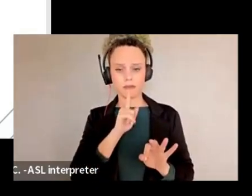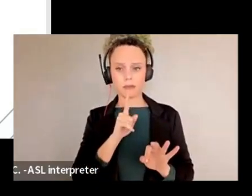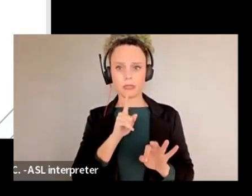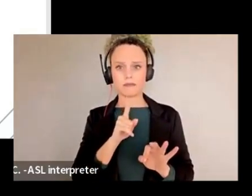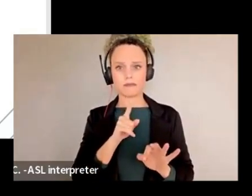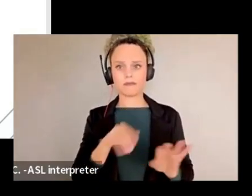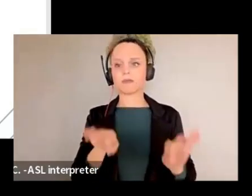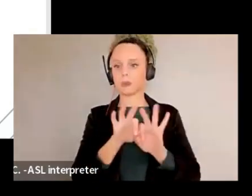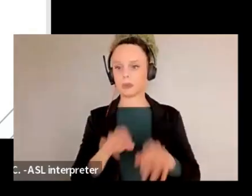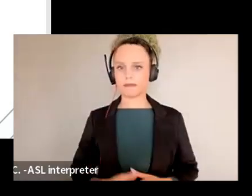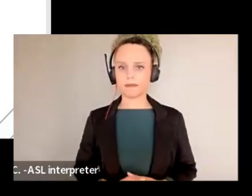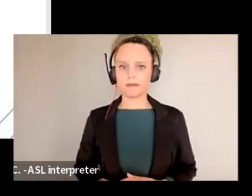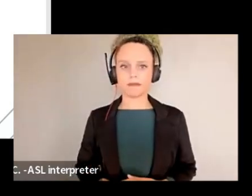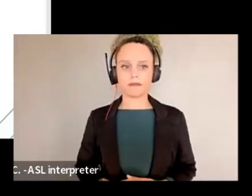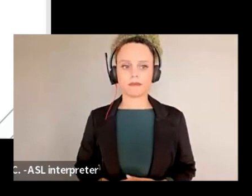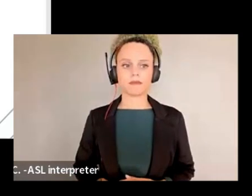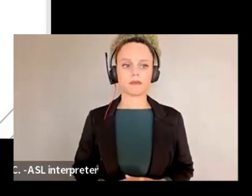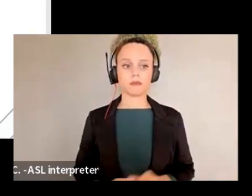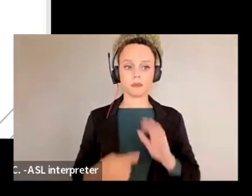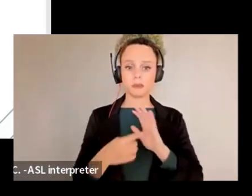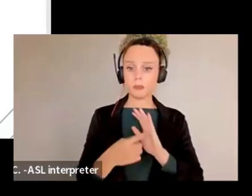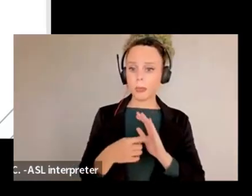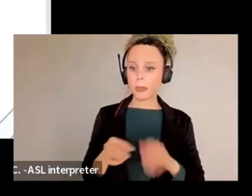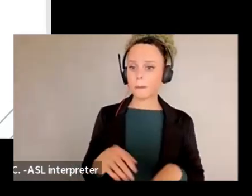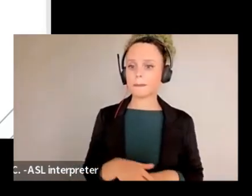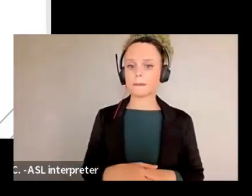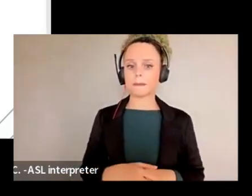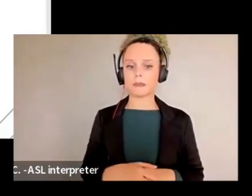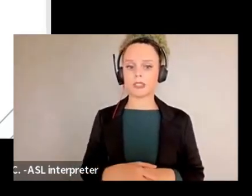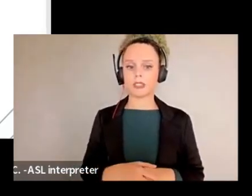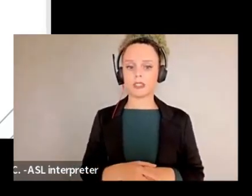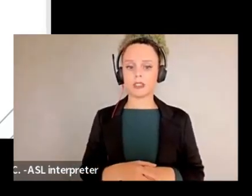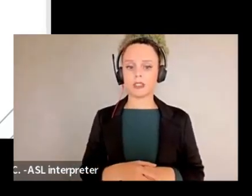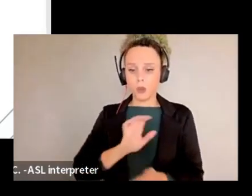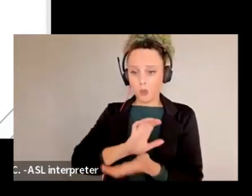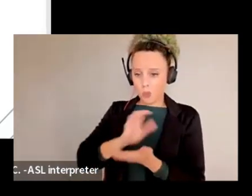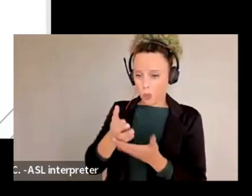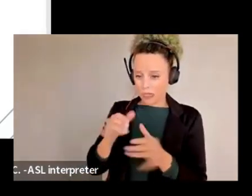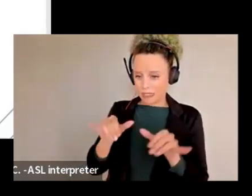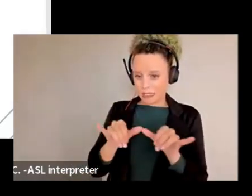becomes really important in a lot of different disabilities when maybe